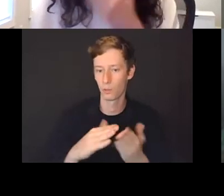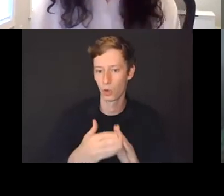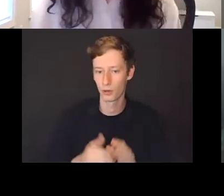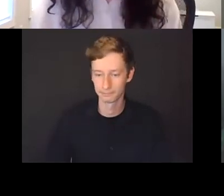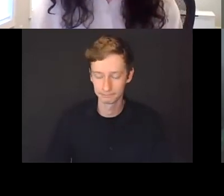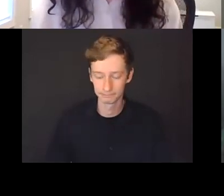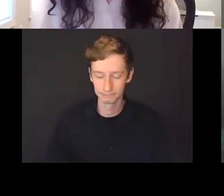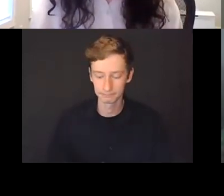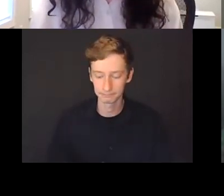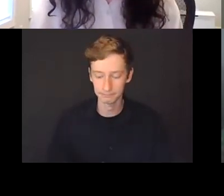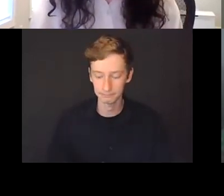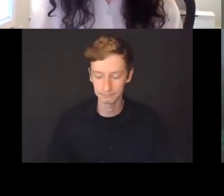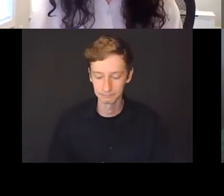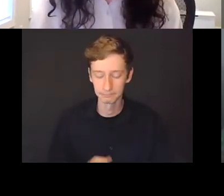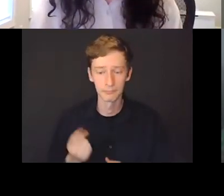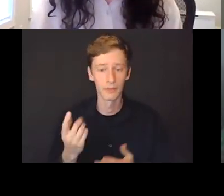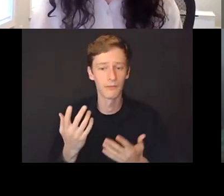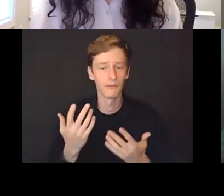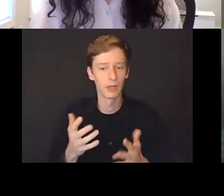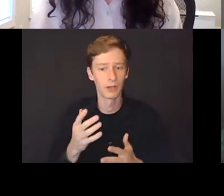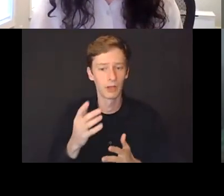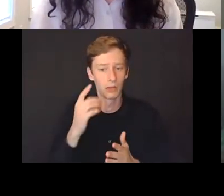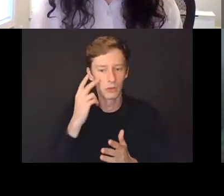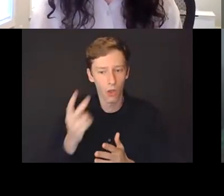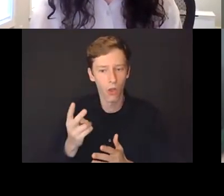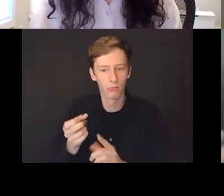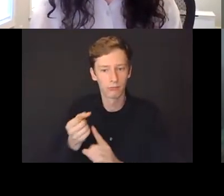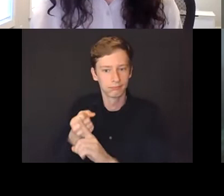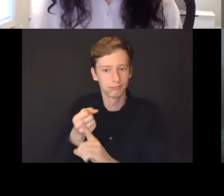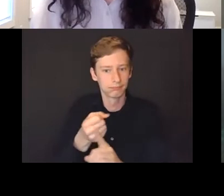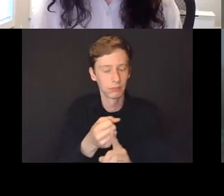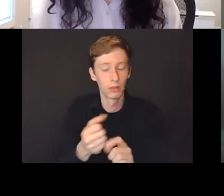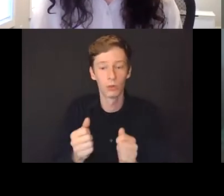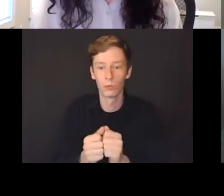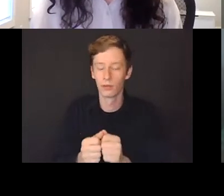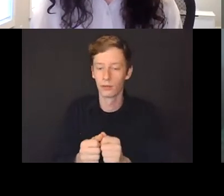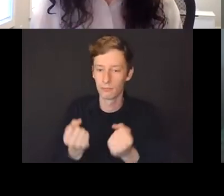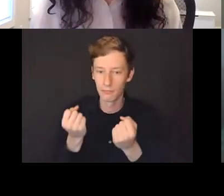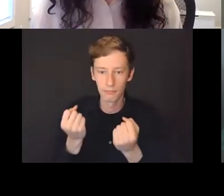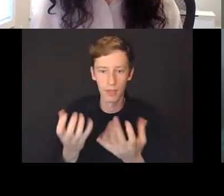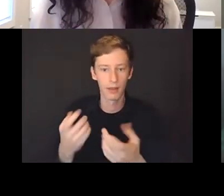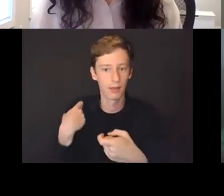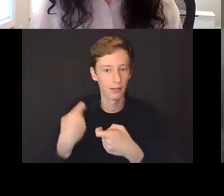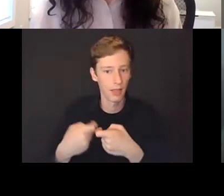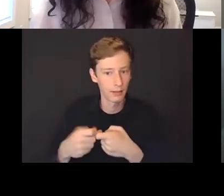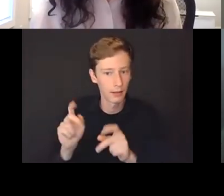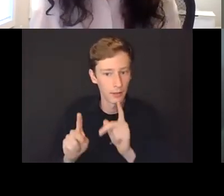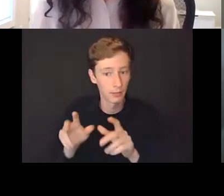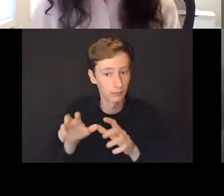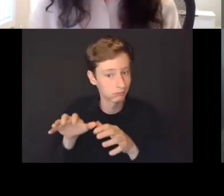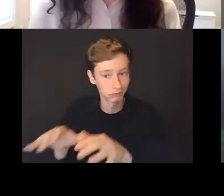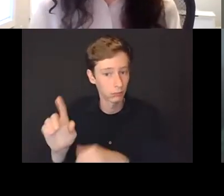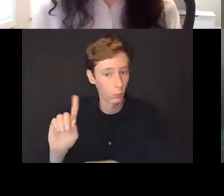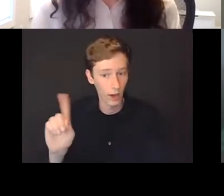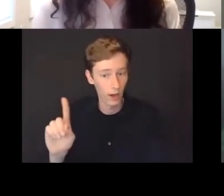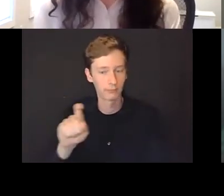A place where we already saw these effects with a high density of Latinx populations was in Texas